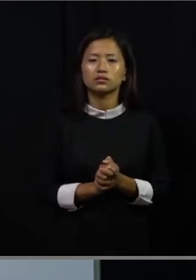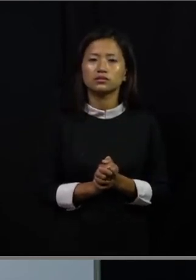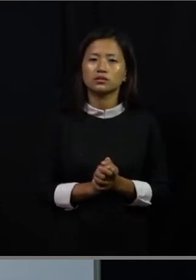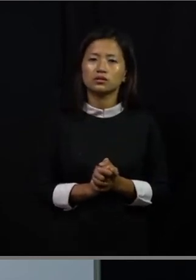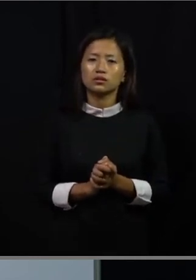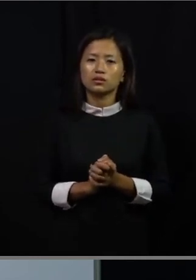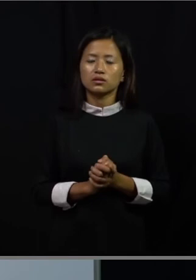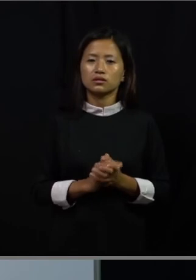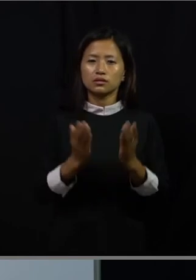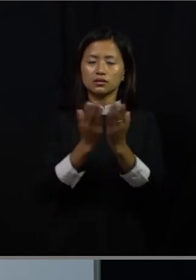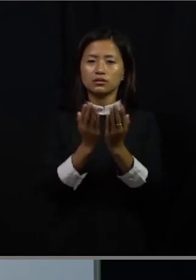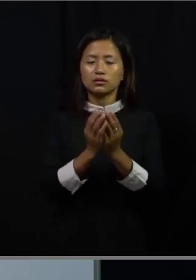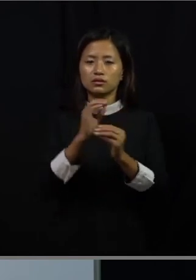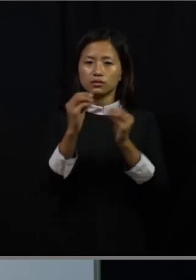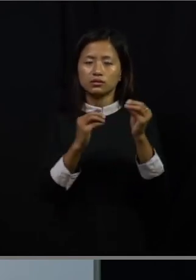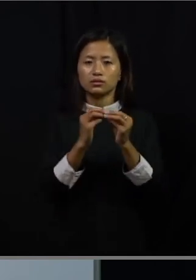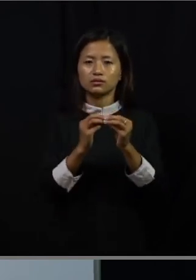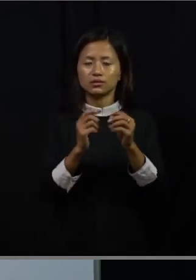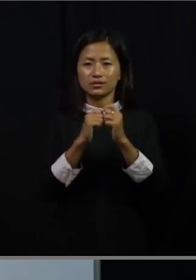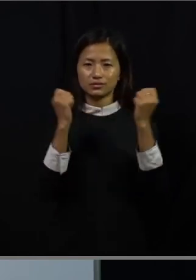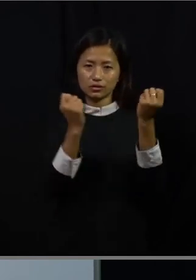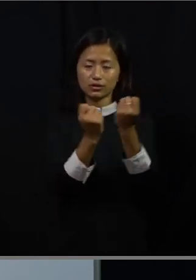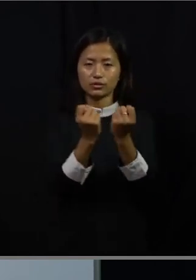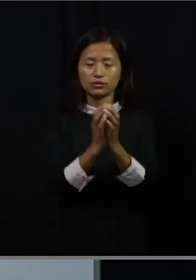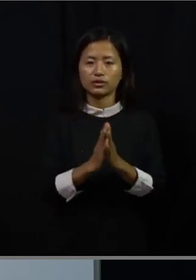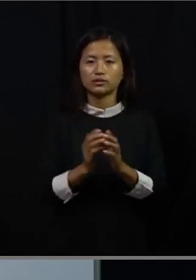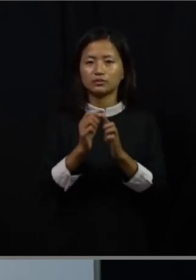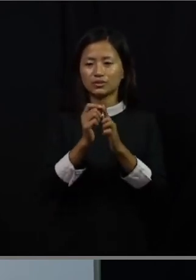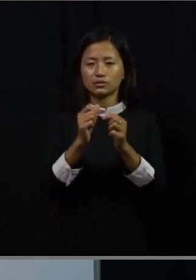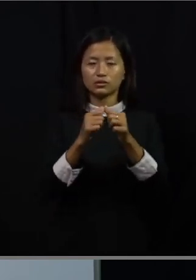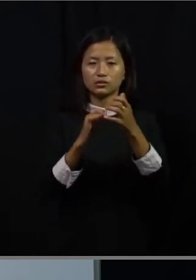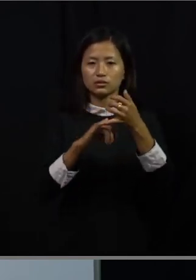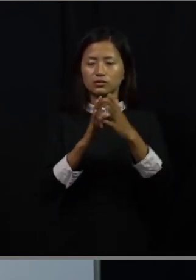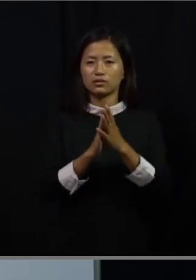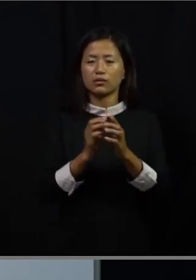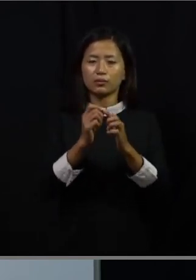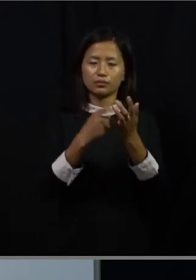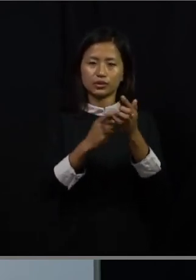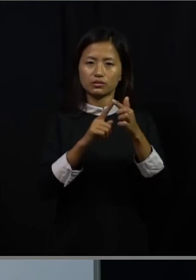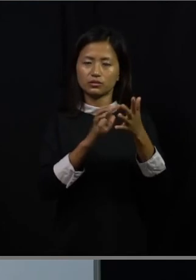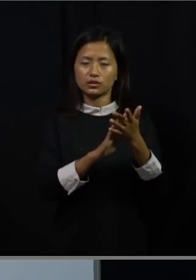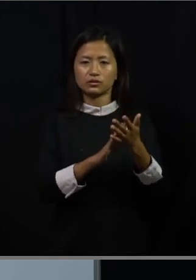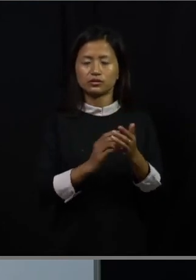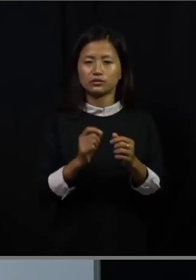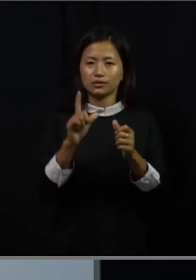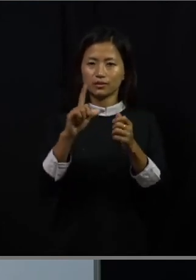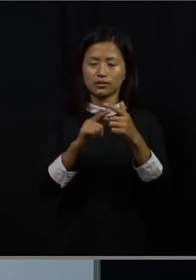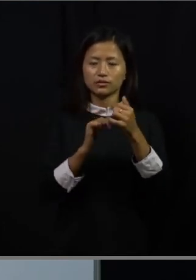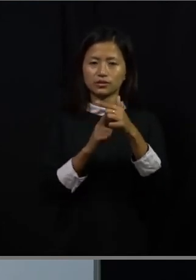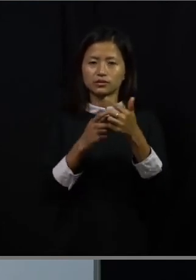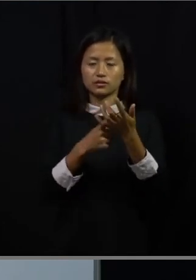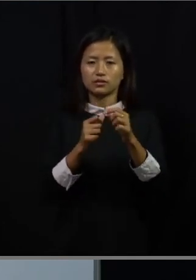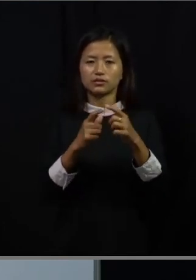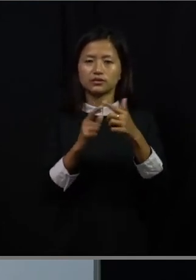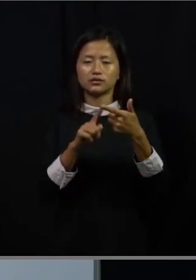anthropology and sociology. It studies about the tribal peasant society or even the pre-literate society. The next one studies the